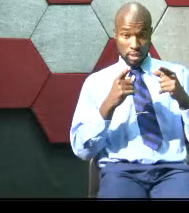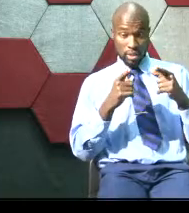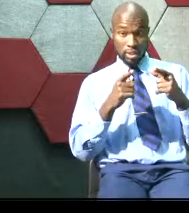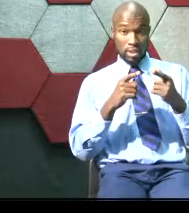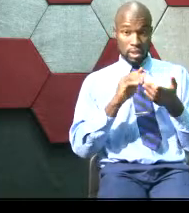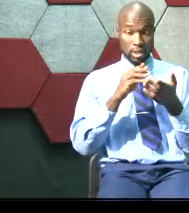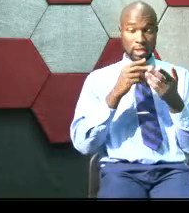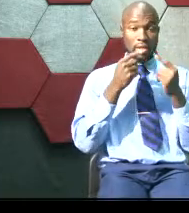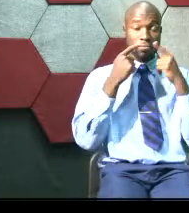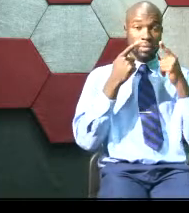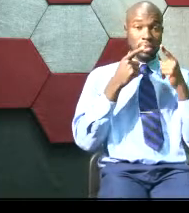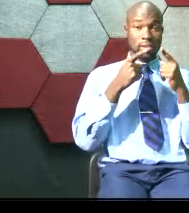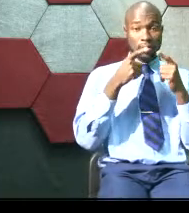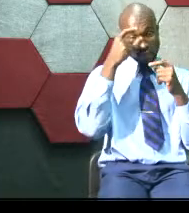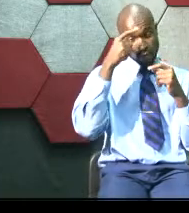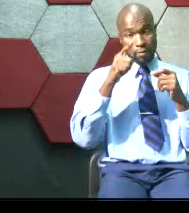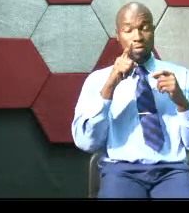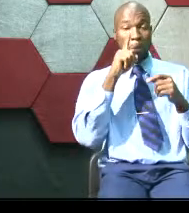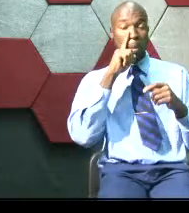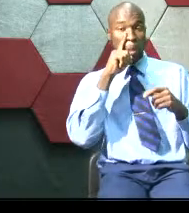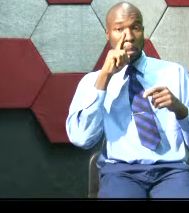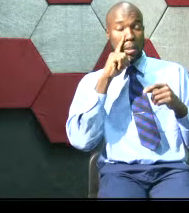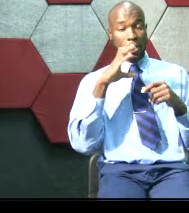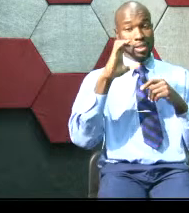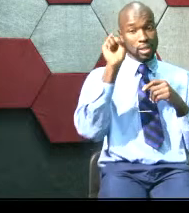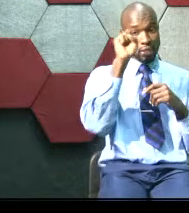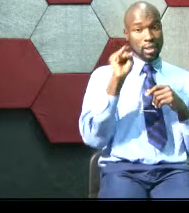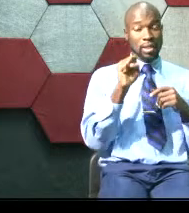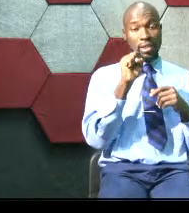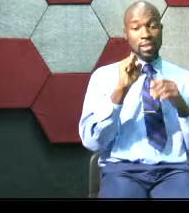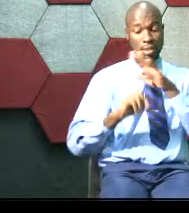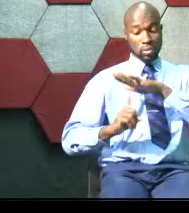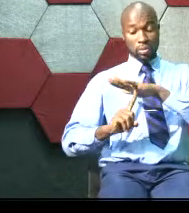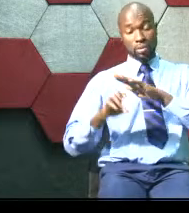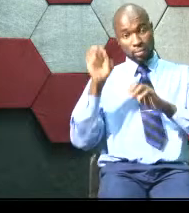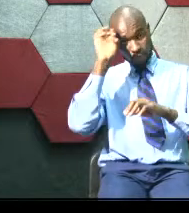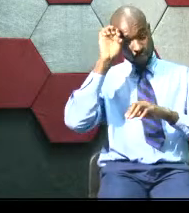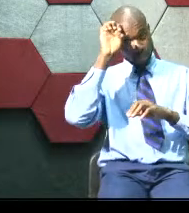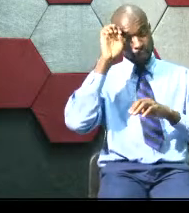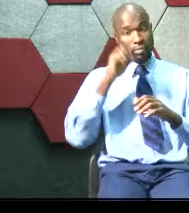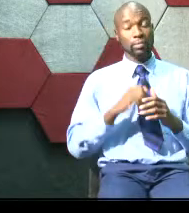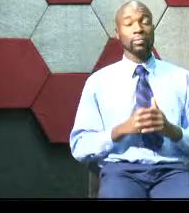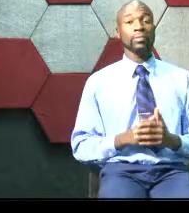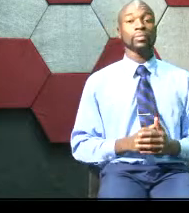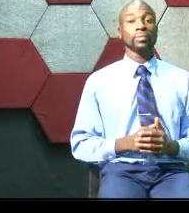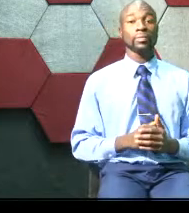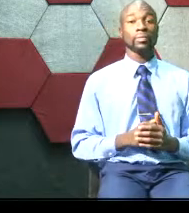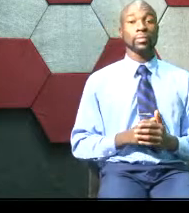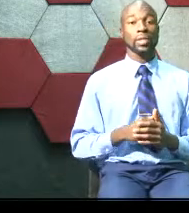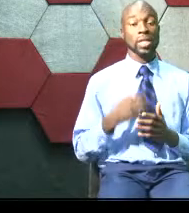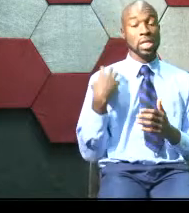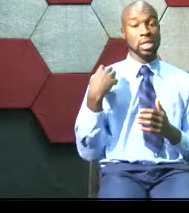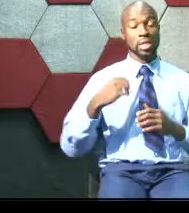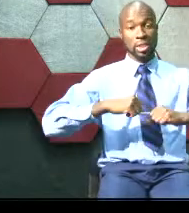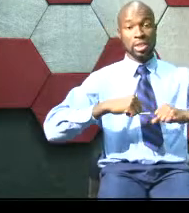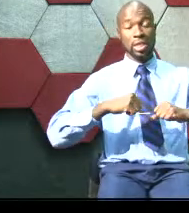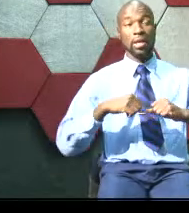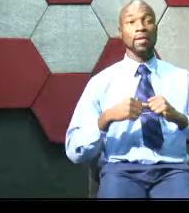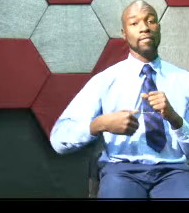George Magoha, who is the Cabinet Secretary, Ministry of Education. Chairperson of